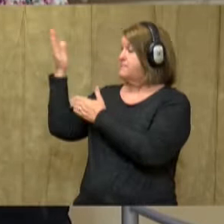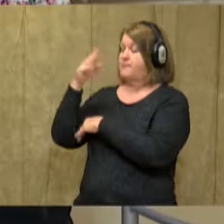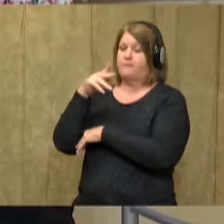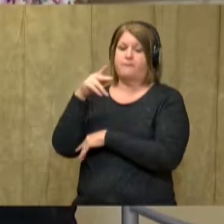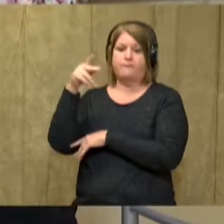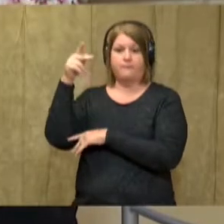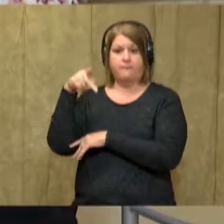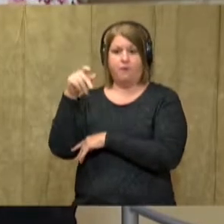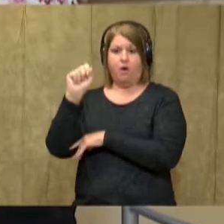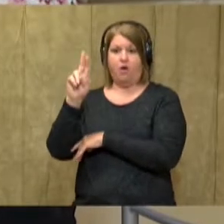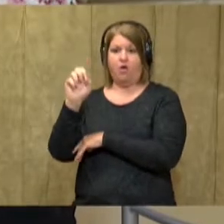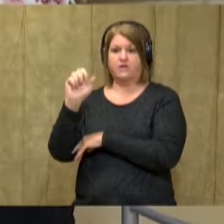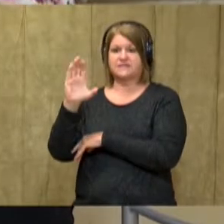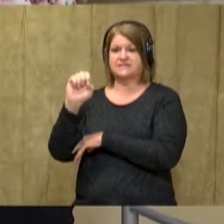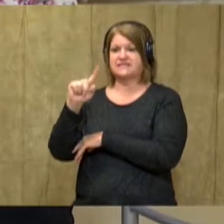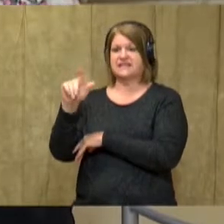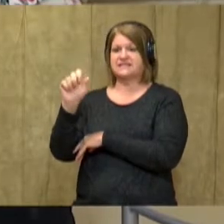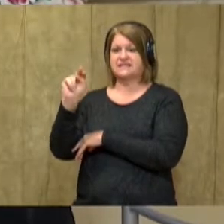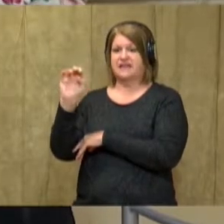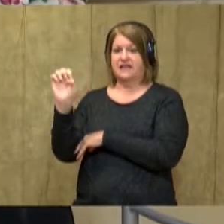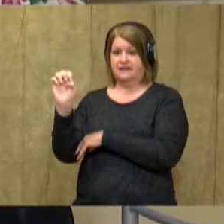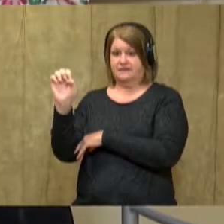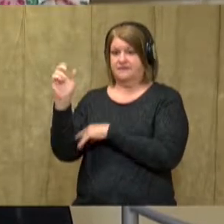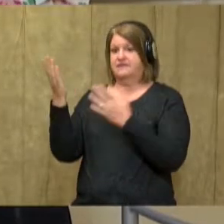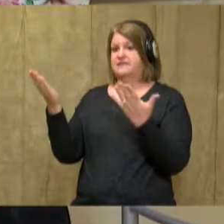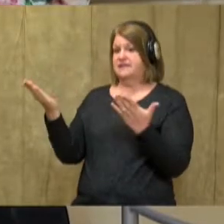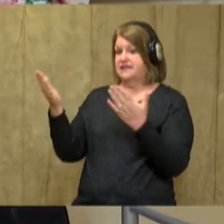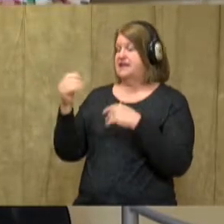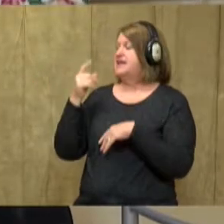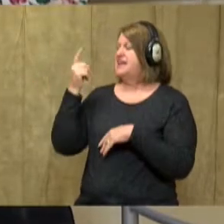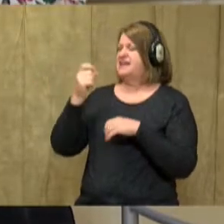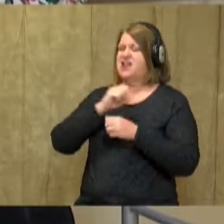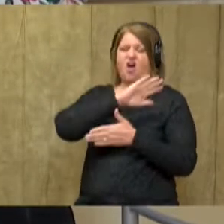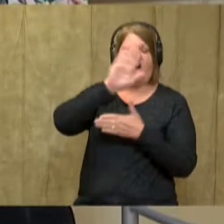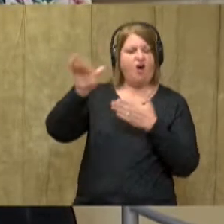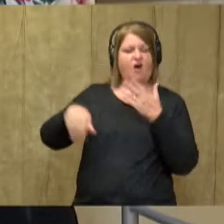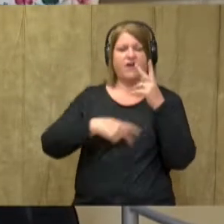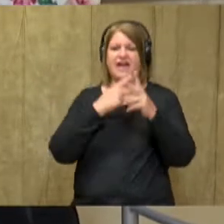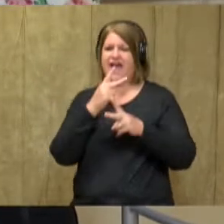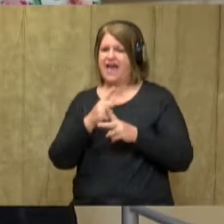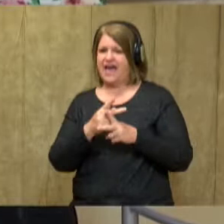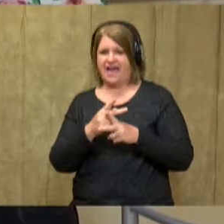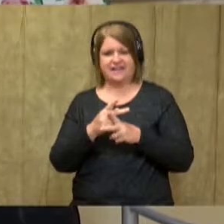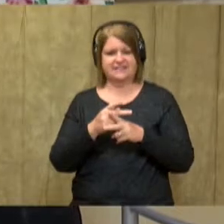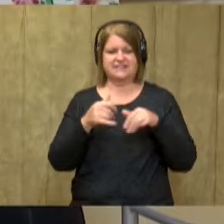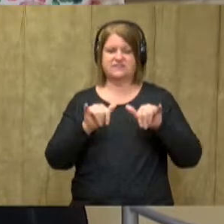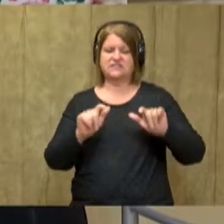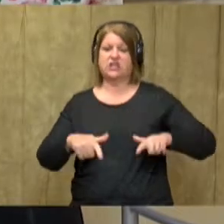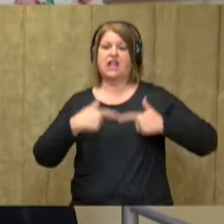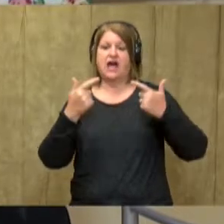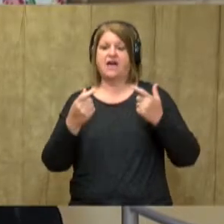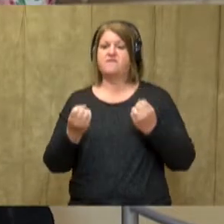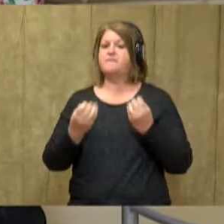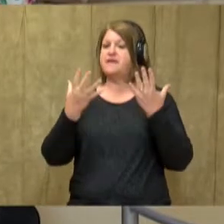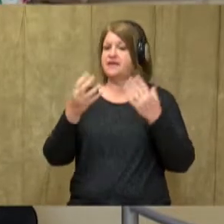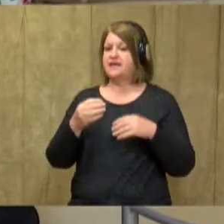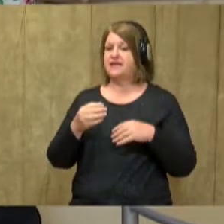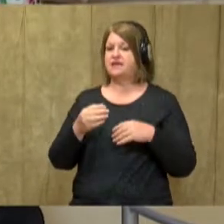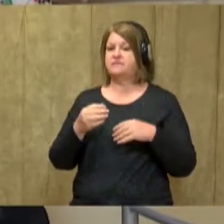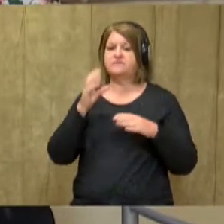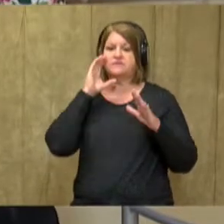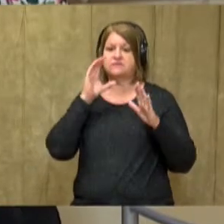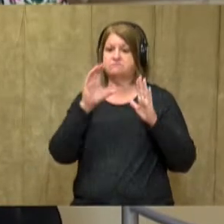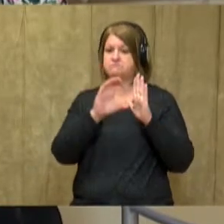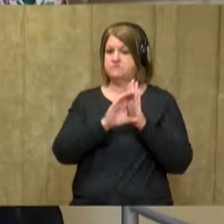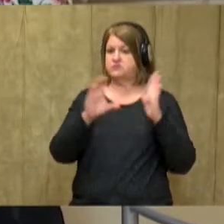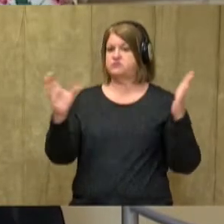make still lifes, and he did all kinds of different still lifes. A lot of still lifes he did were with fruit sitting on a table. Look at the tablecloth he used